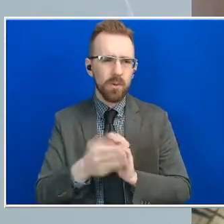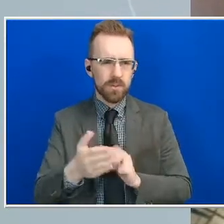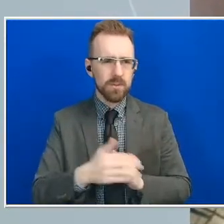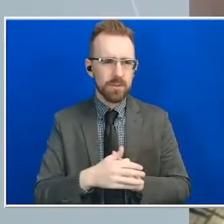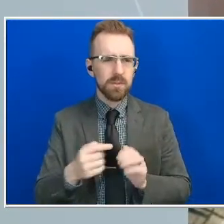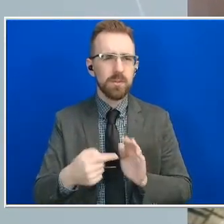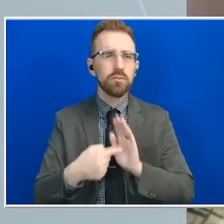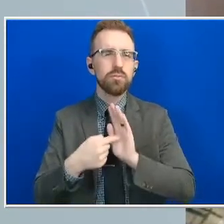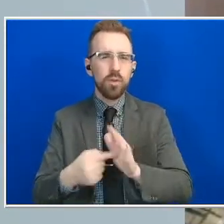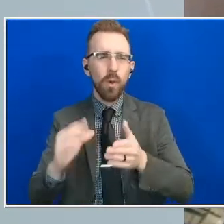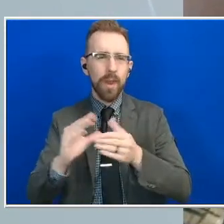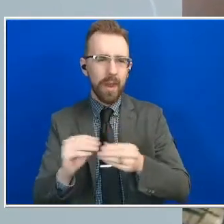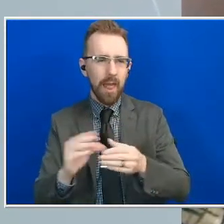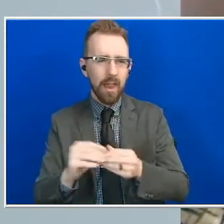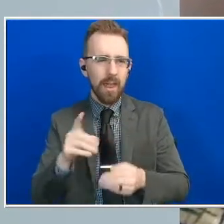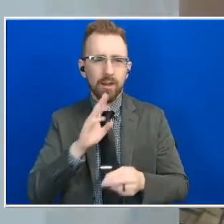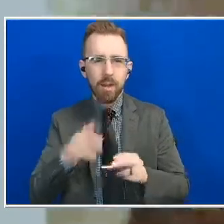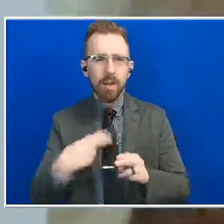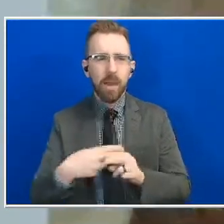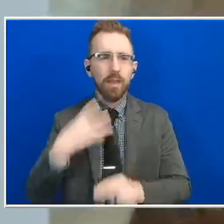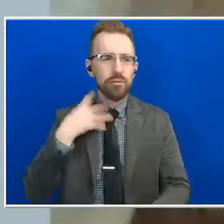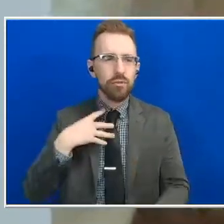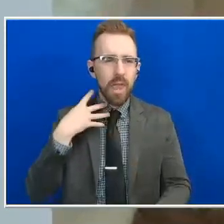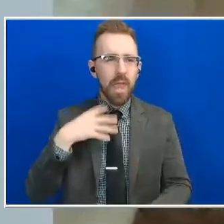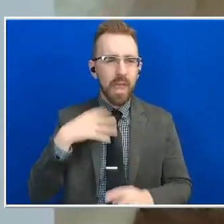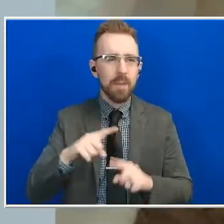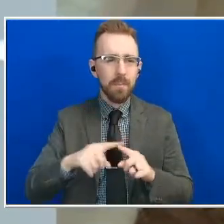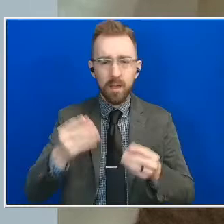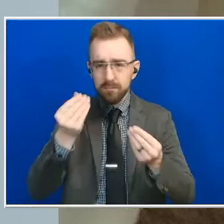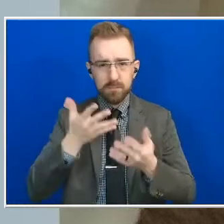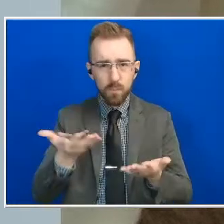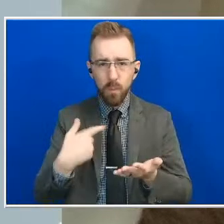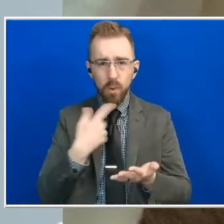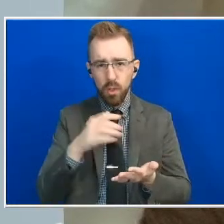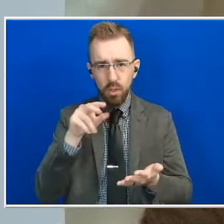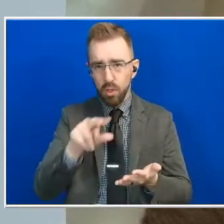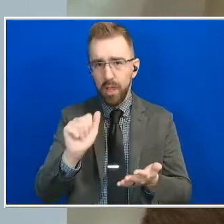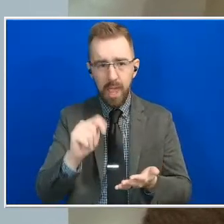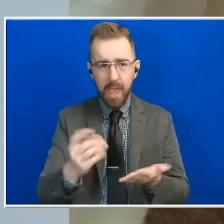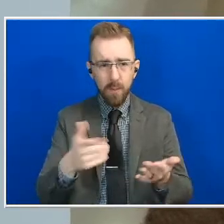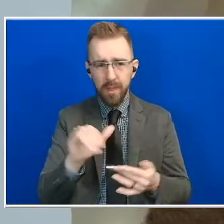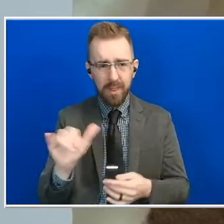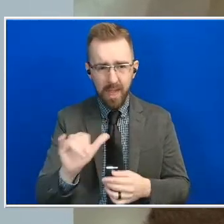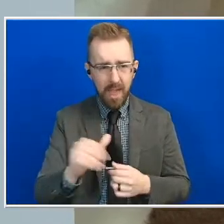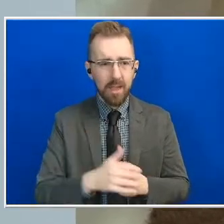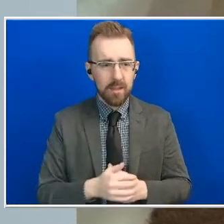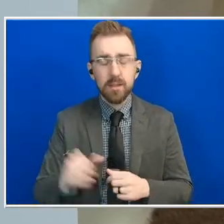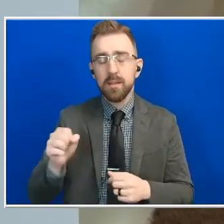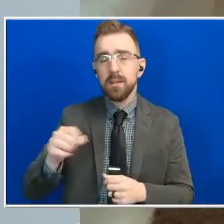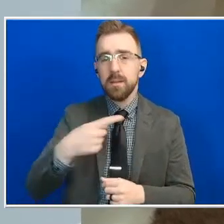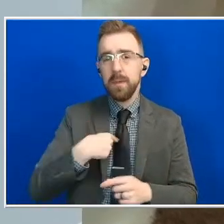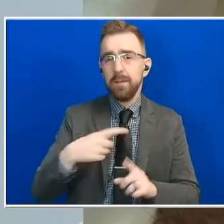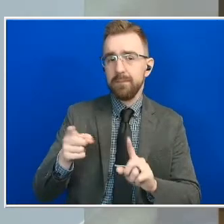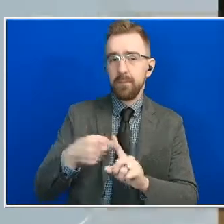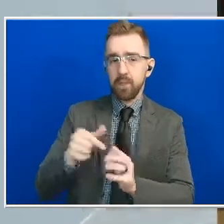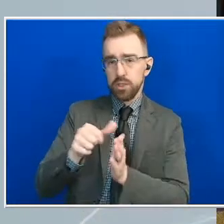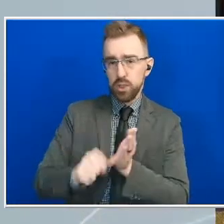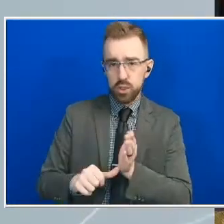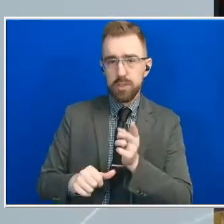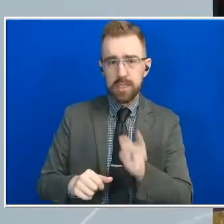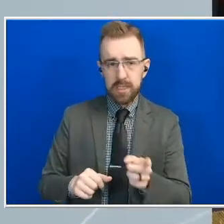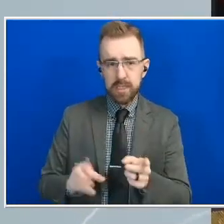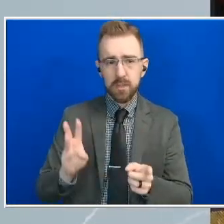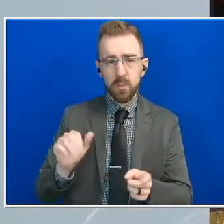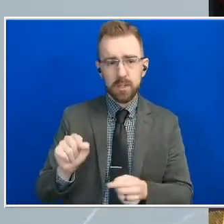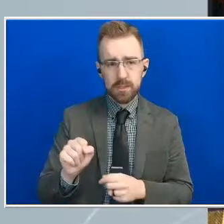You're talking about the drain, but just kind of tell us what we're looking at and what this was like for you. Yeah, so these are from my first surgery. It was, I'm not